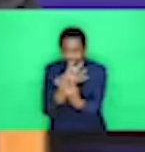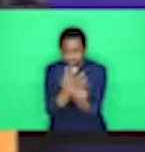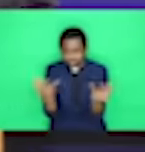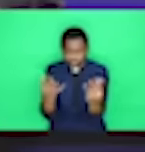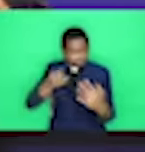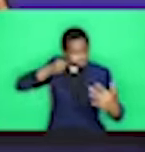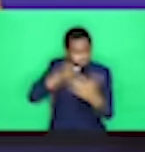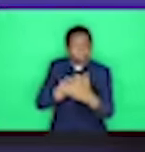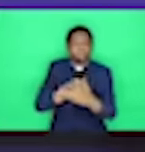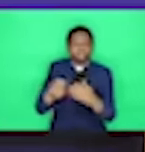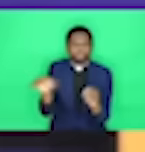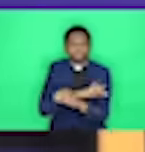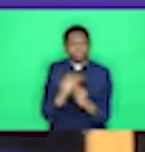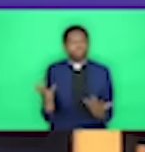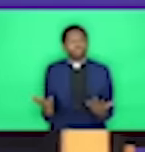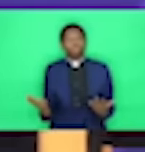maybe